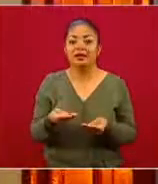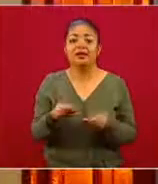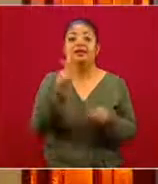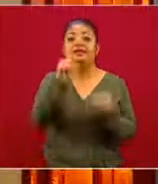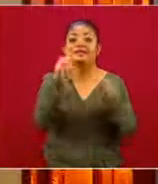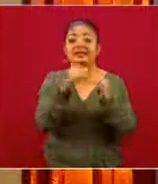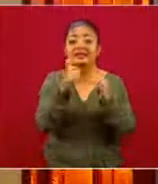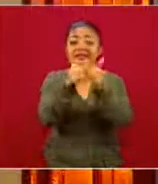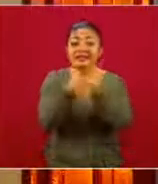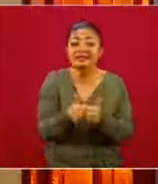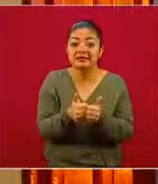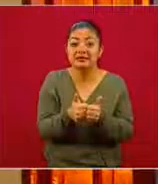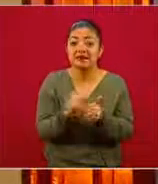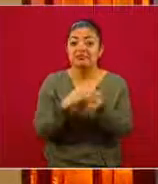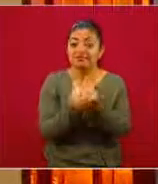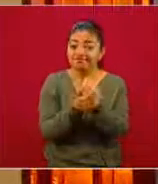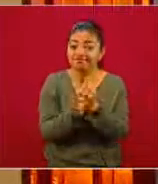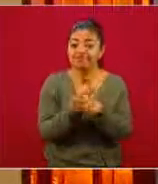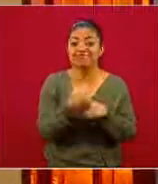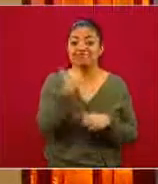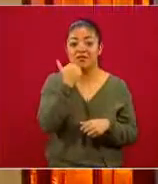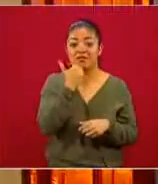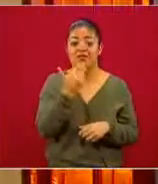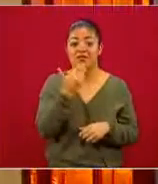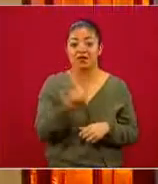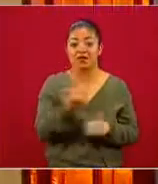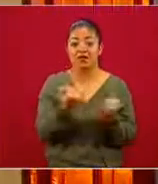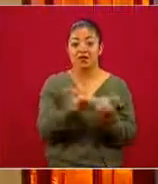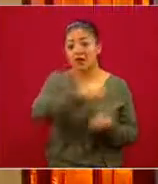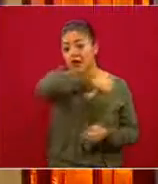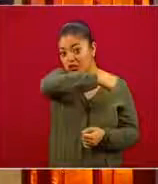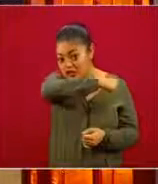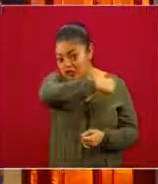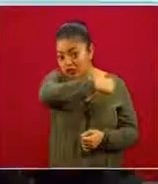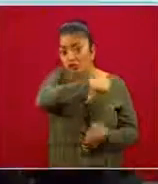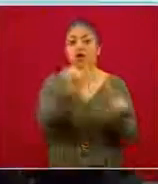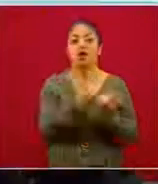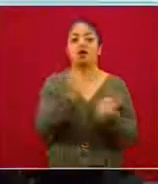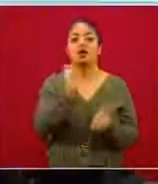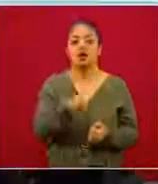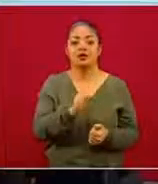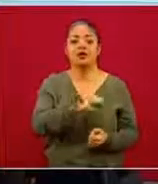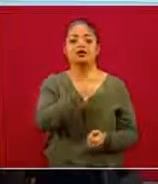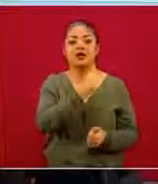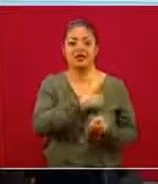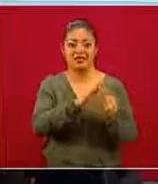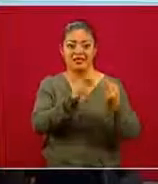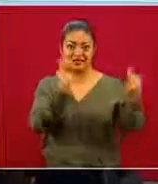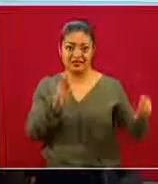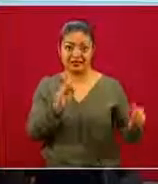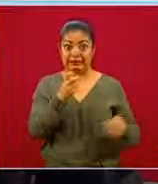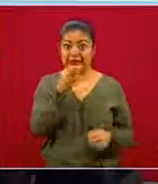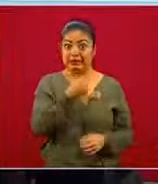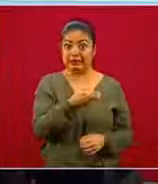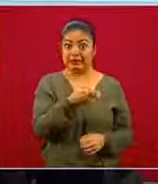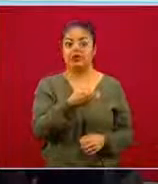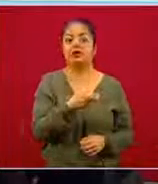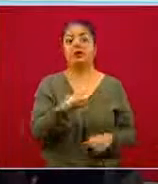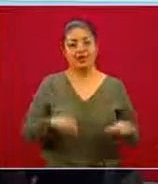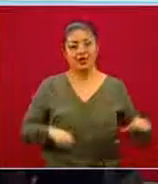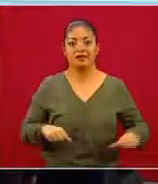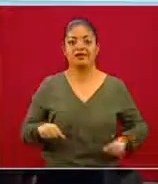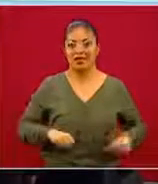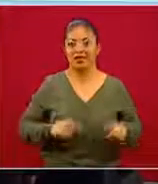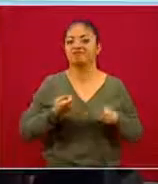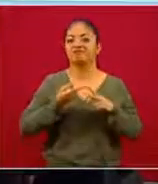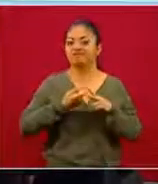One thing that we've said, the most important thing is to stay at home, wash your hands, sneeze into your elbow, and practice